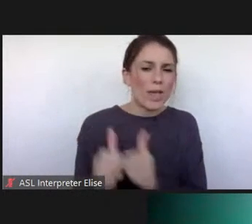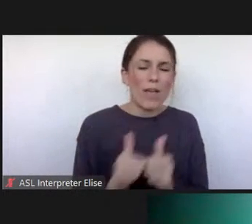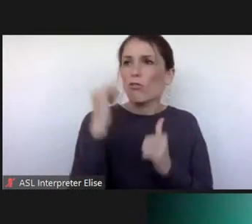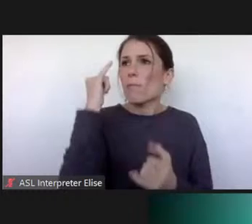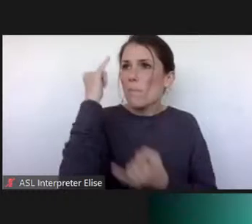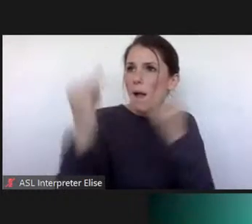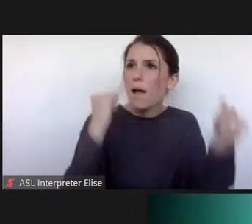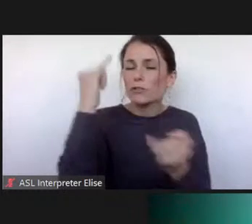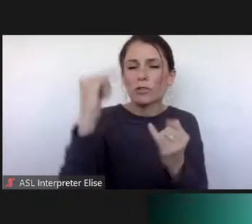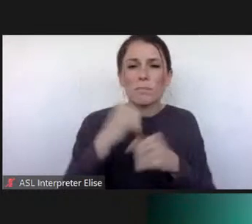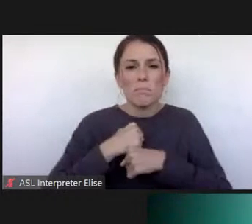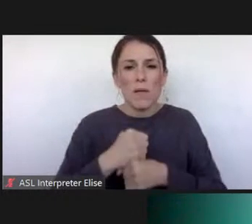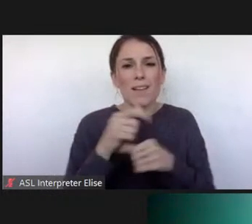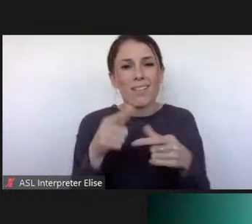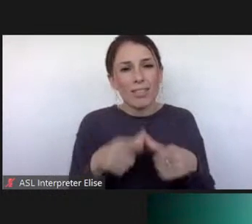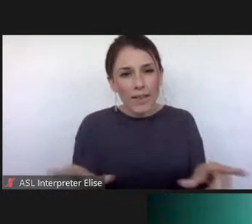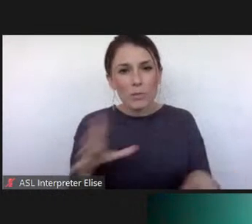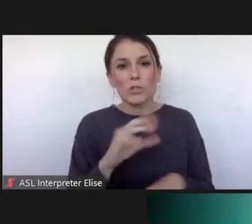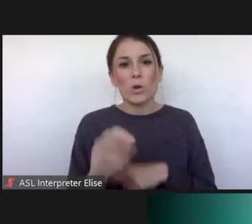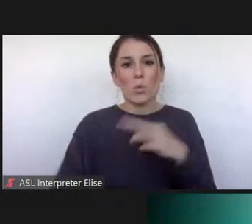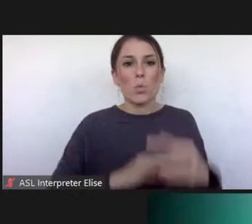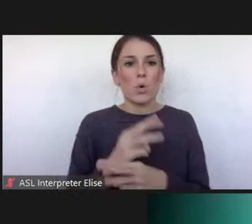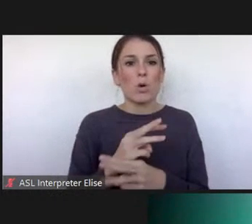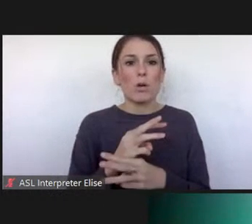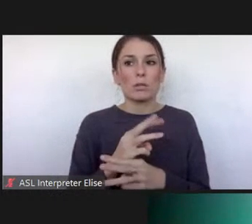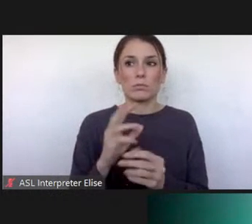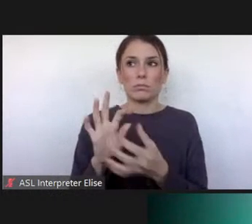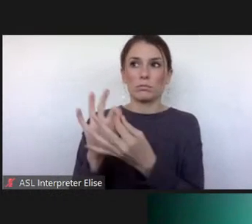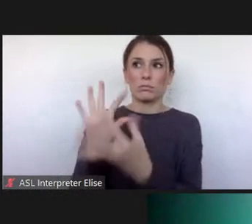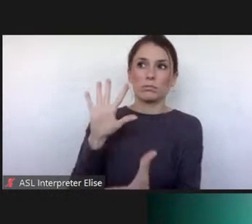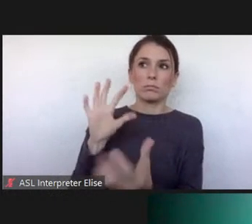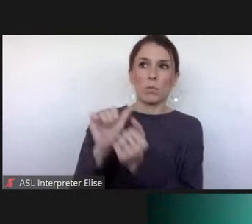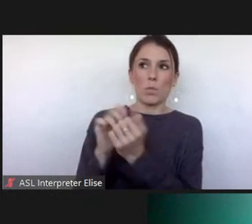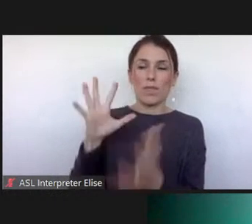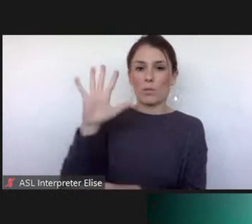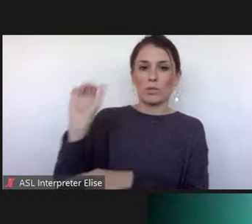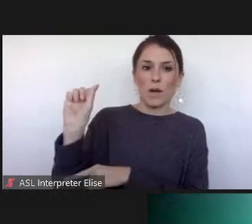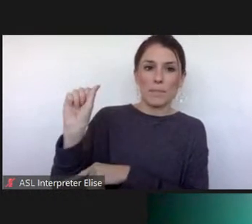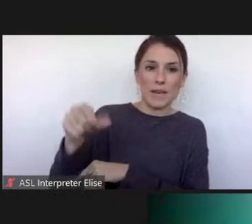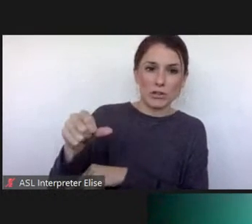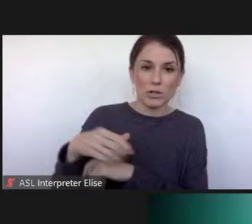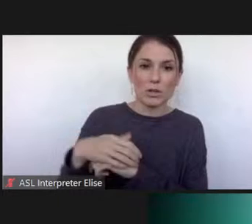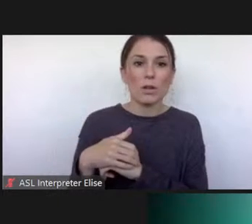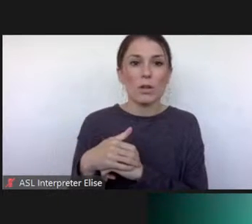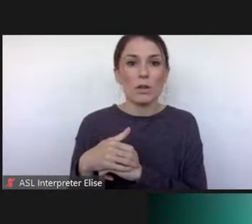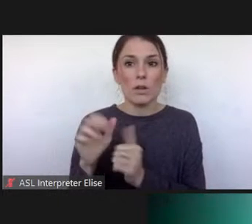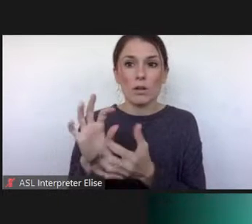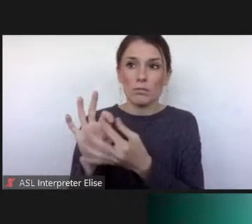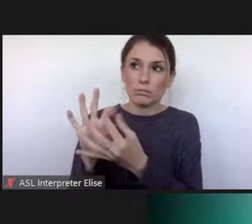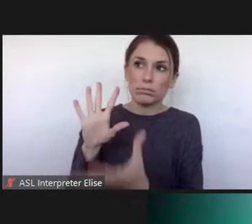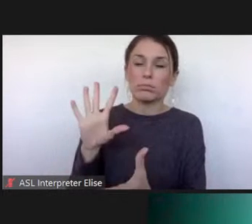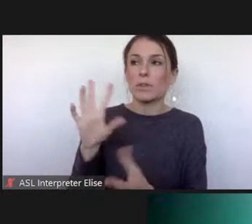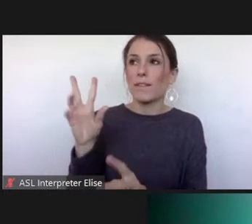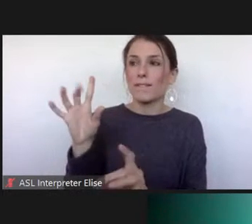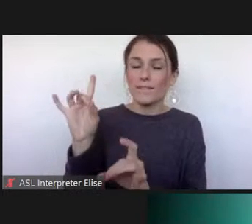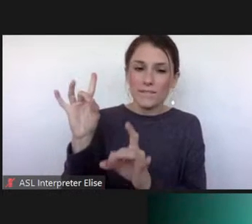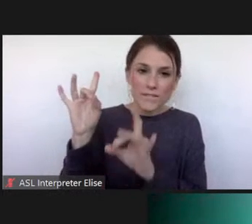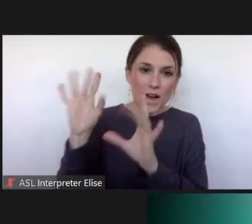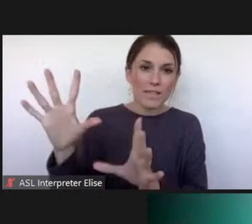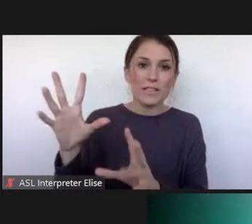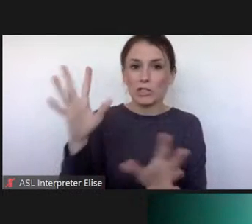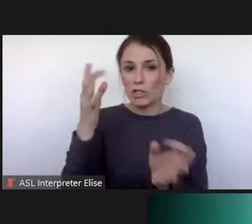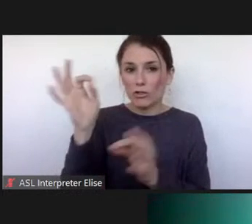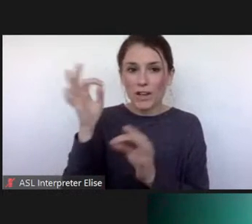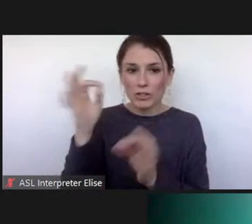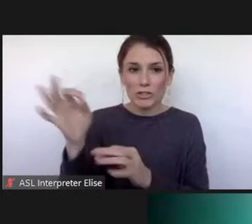a language and a world free of domination, free of violent extraction and dispossession, rather one